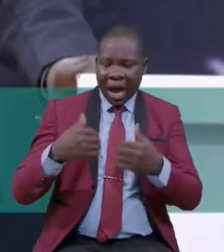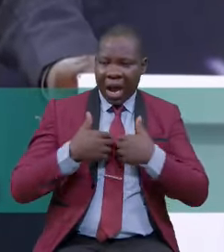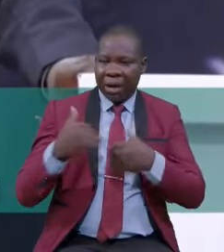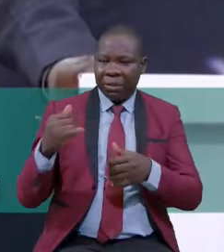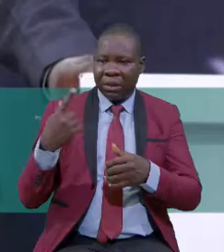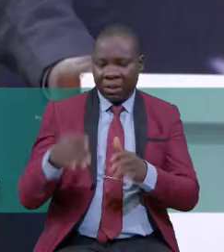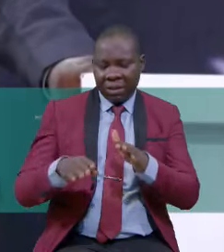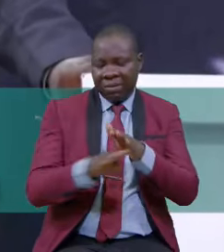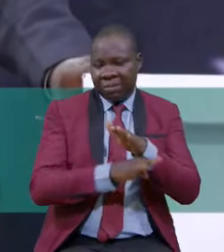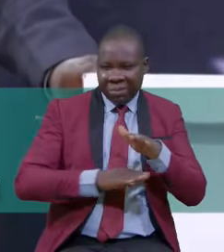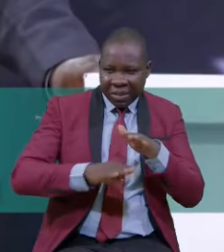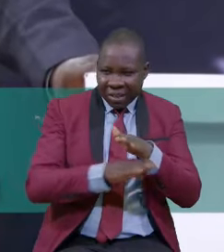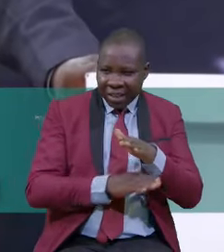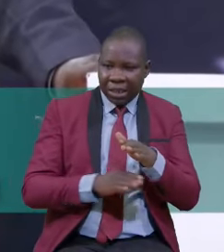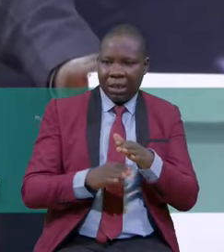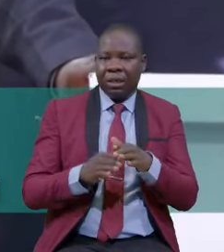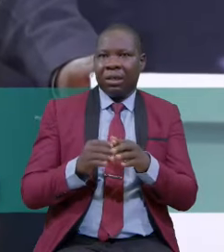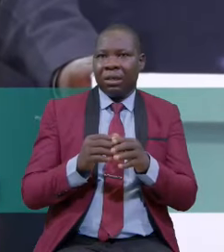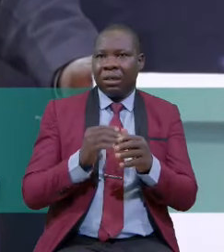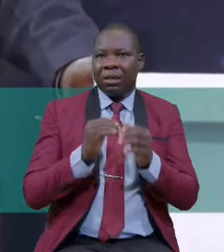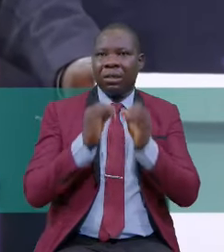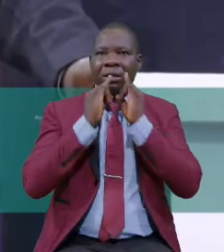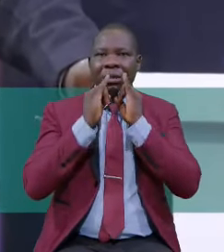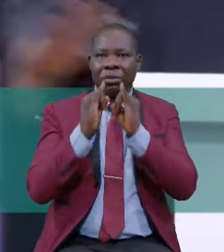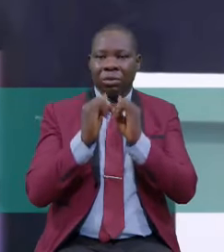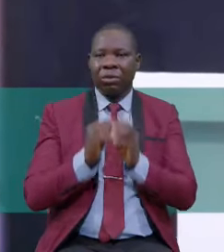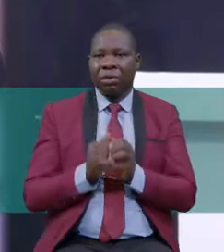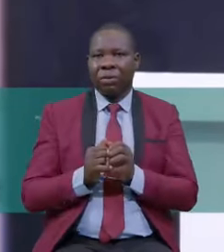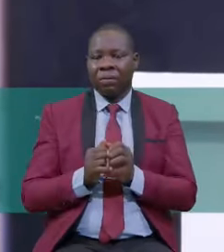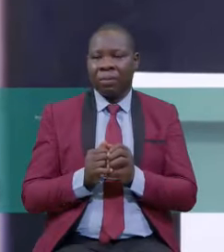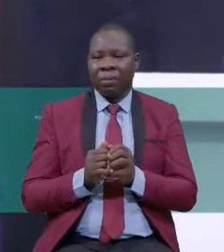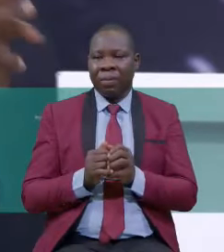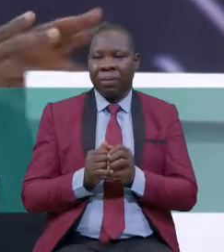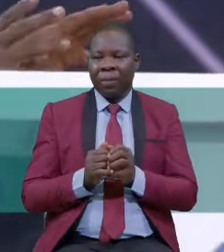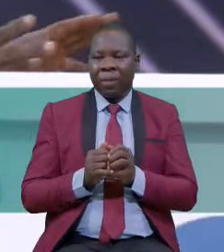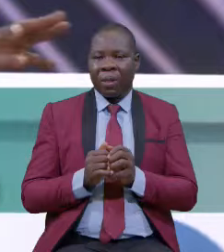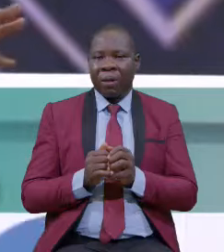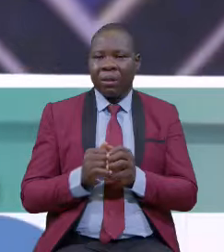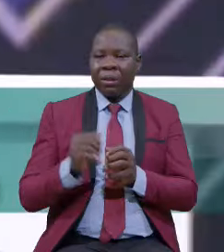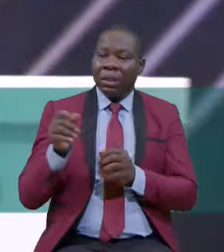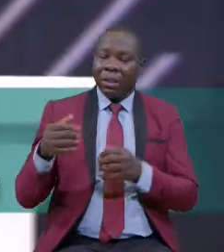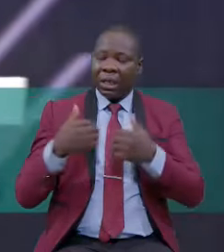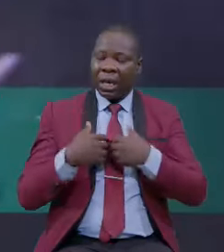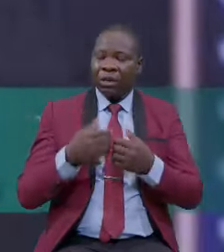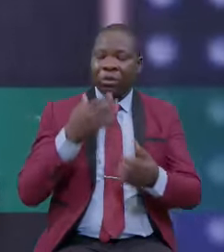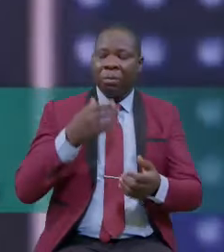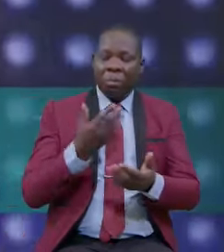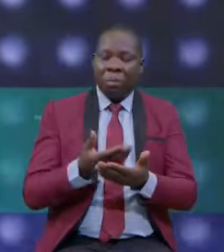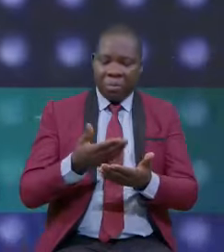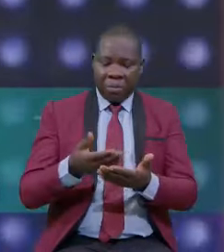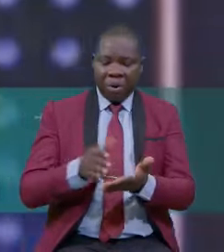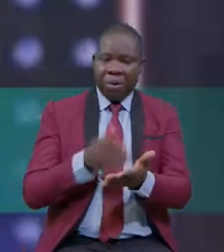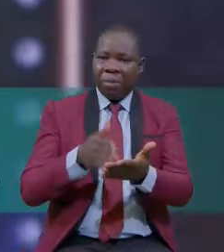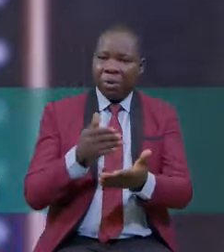raise up a good company and a good corporation. He had enough to build a good house for himself. He